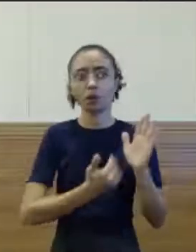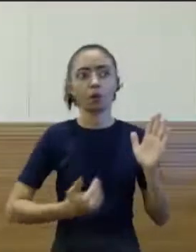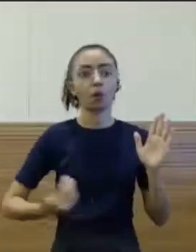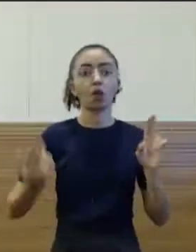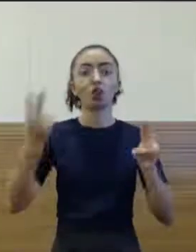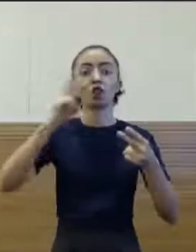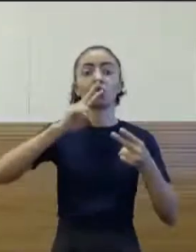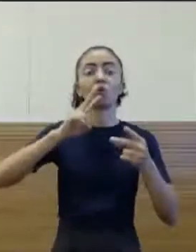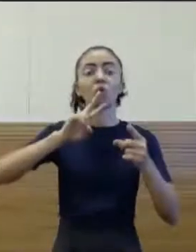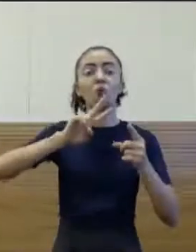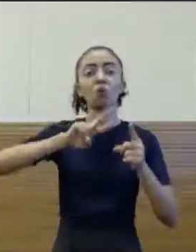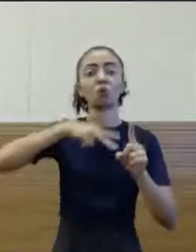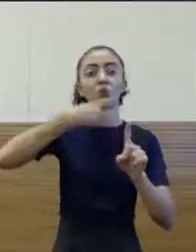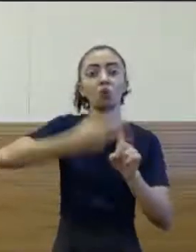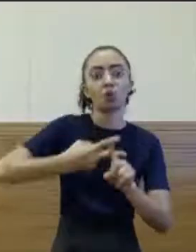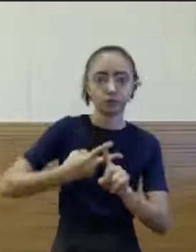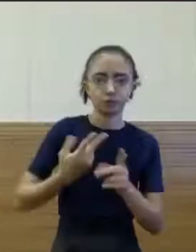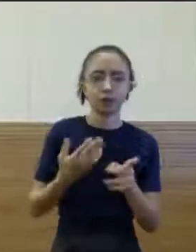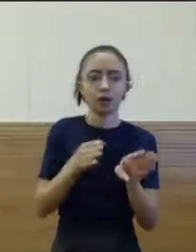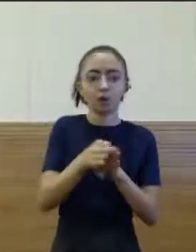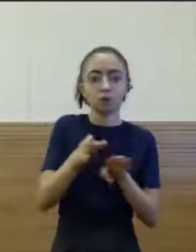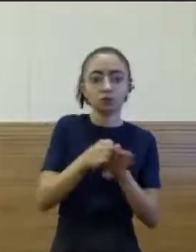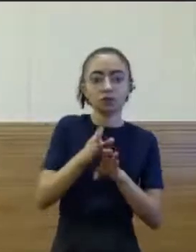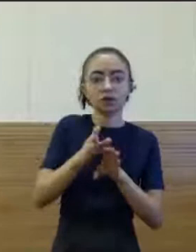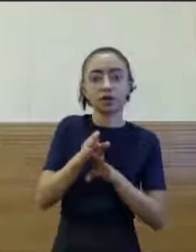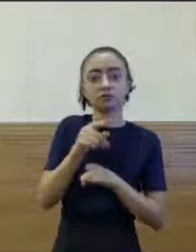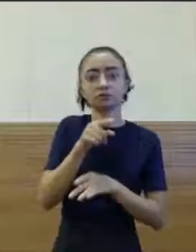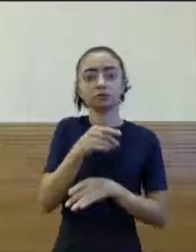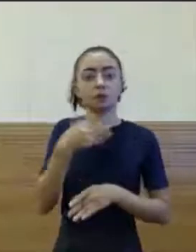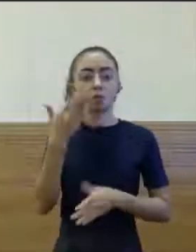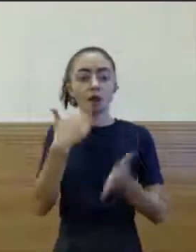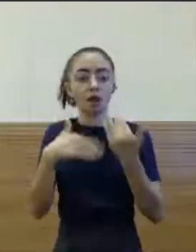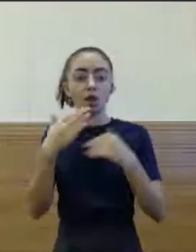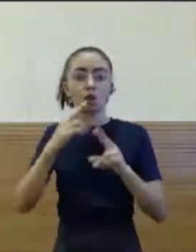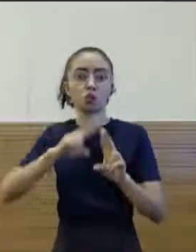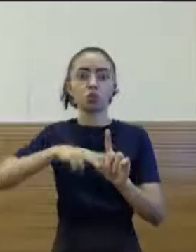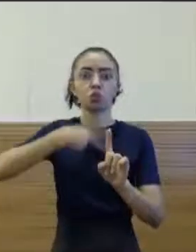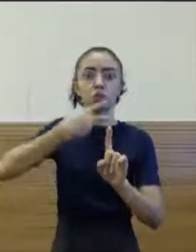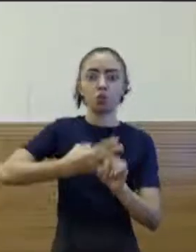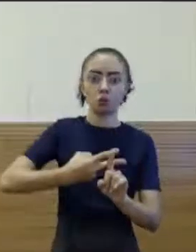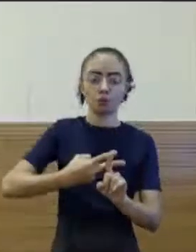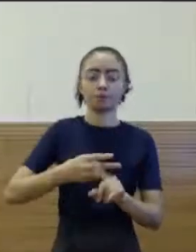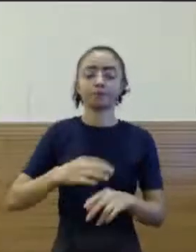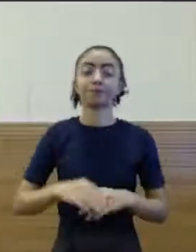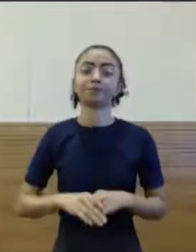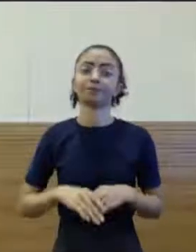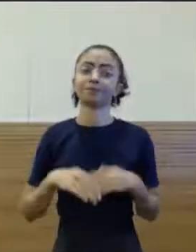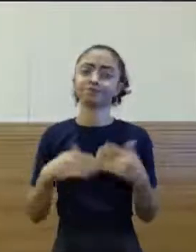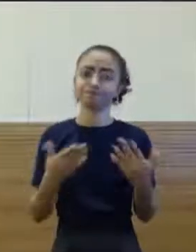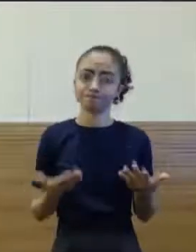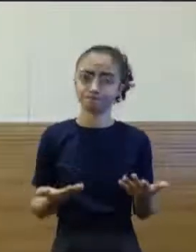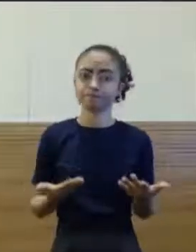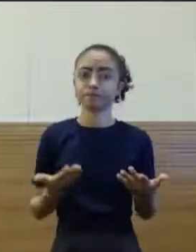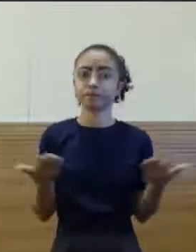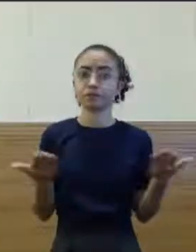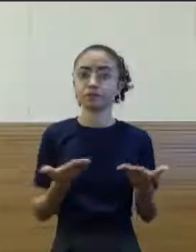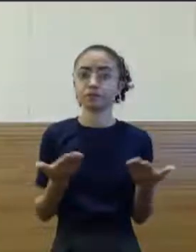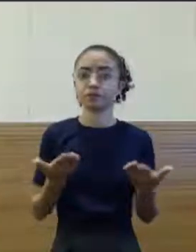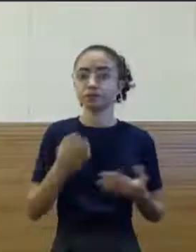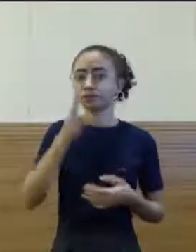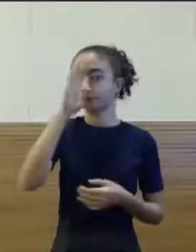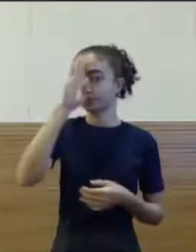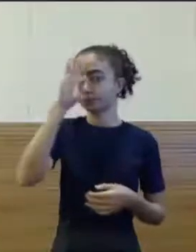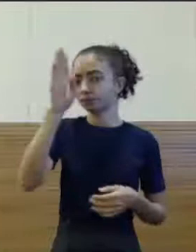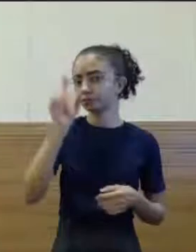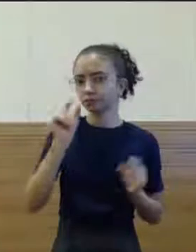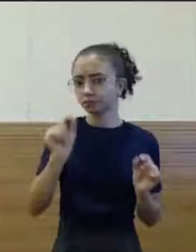more than double what the WHO recommends. And now we highlight what what